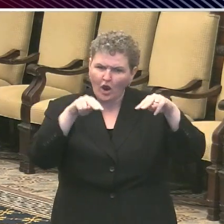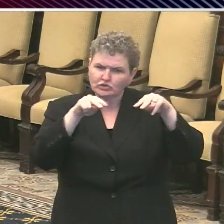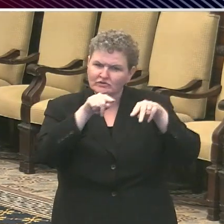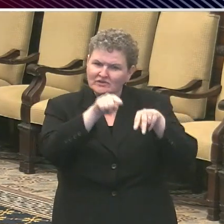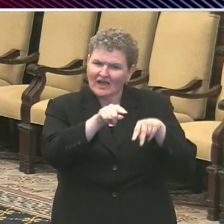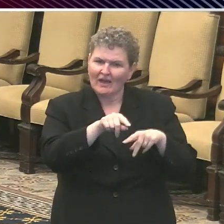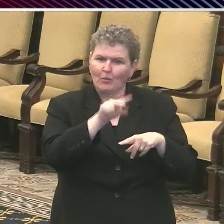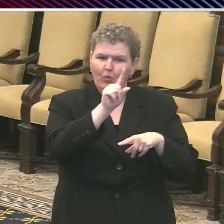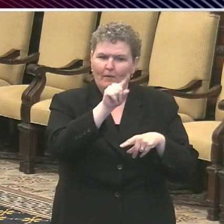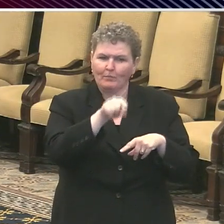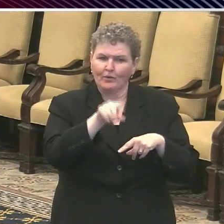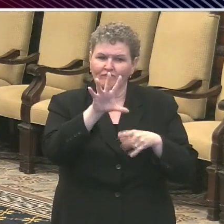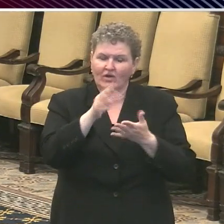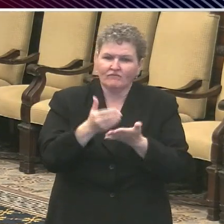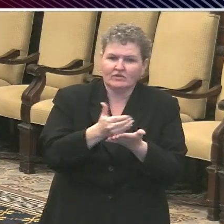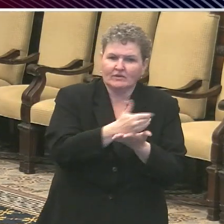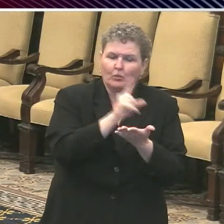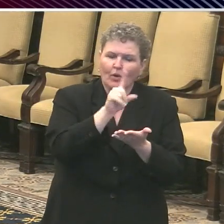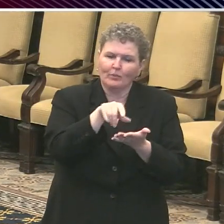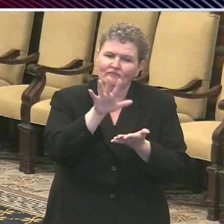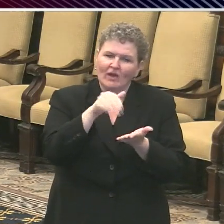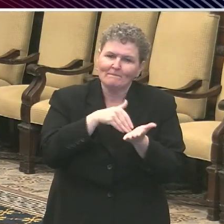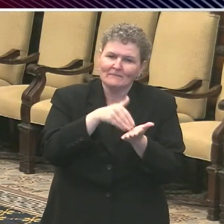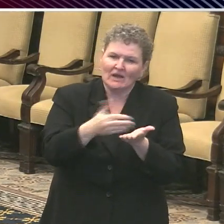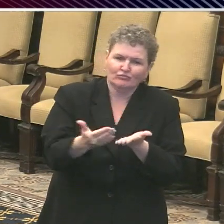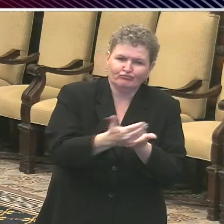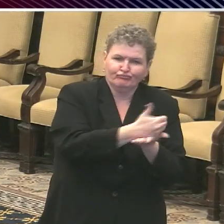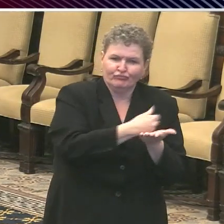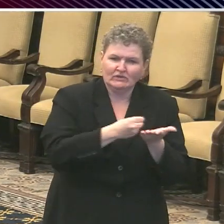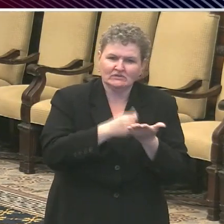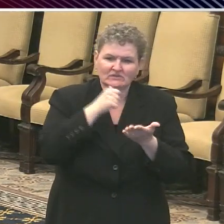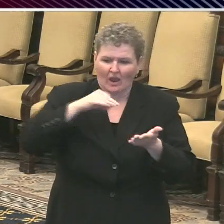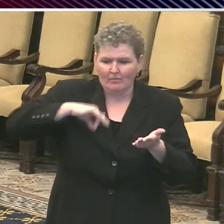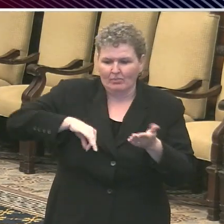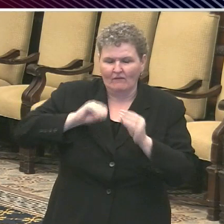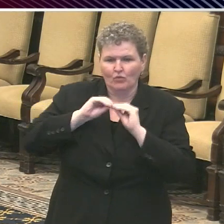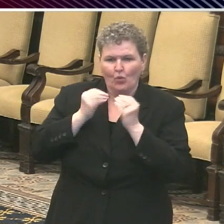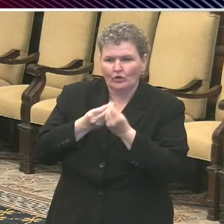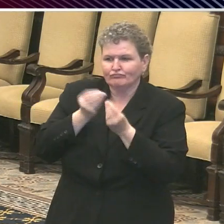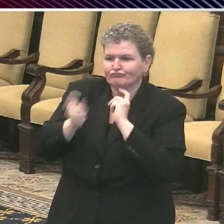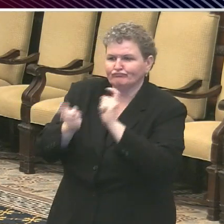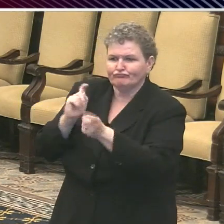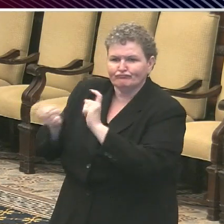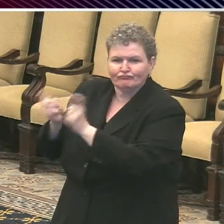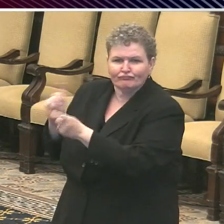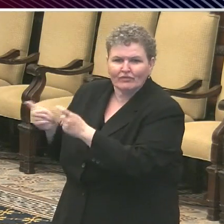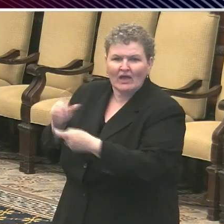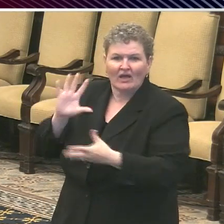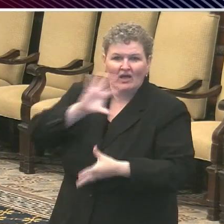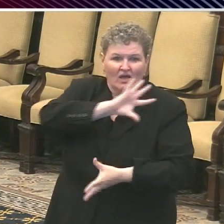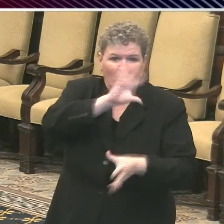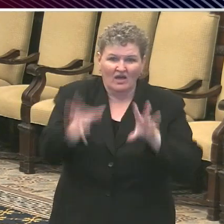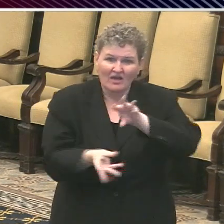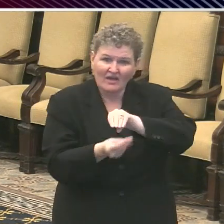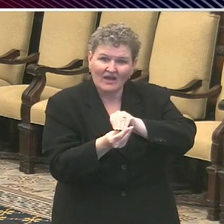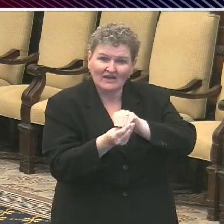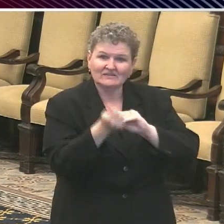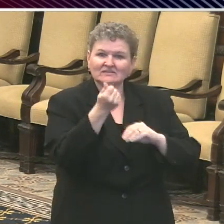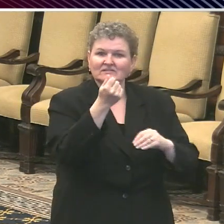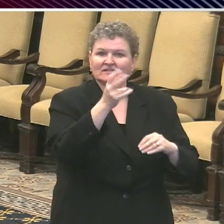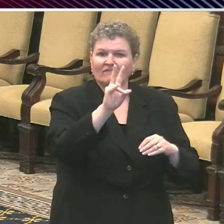million for nonprofits throughout the region. That brings the total raised by the PHL COVID-19 fund to over $17